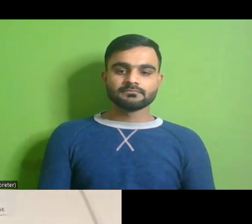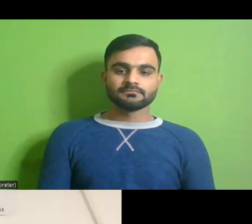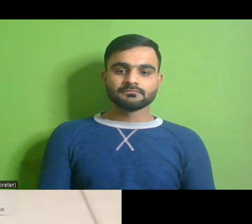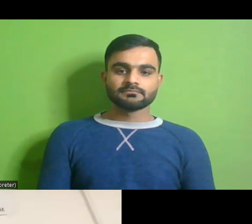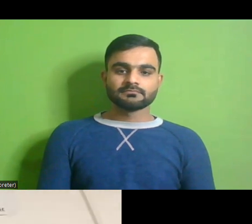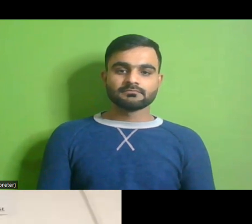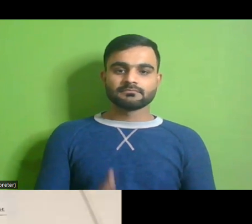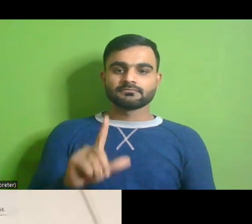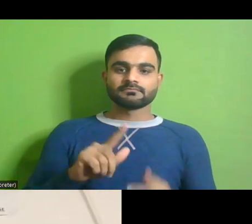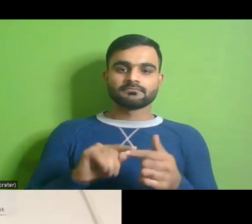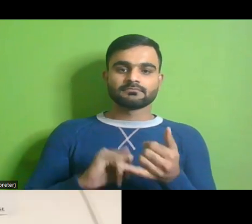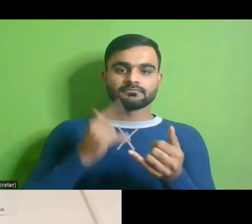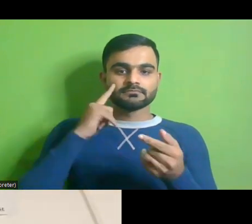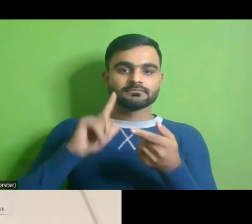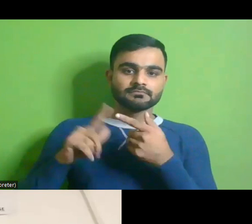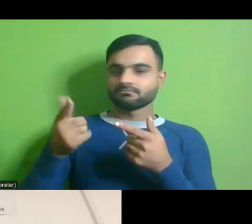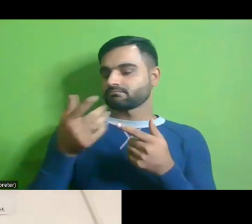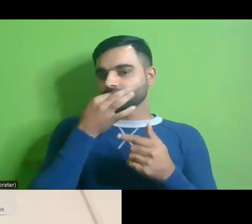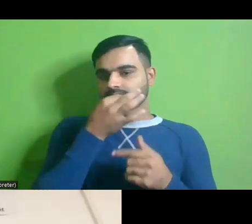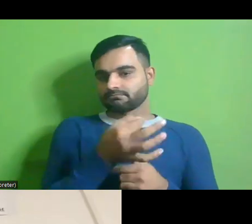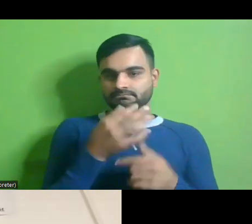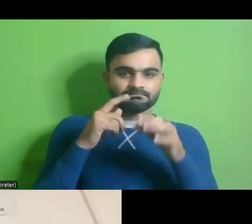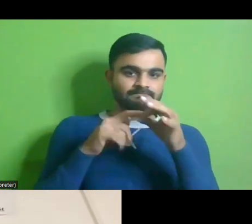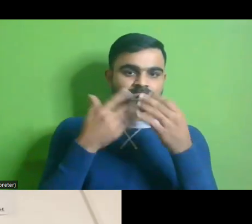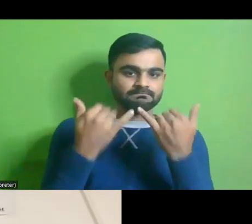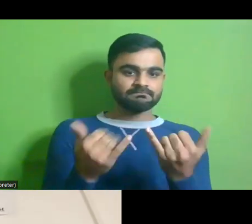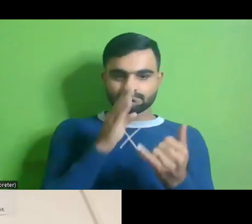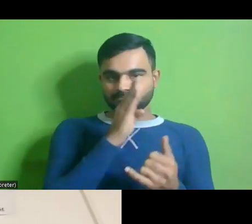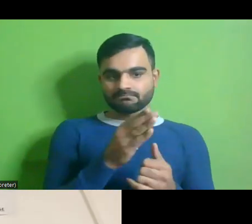Yeah, honestly, you can ask your question now to Alpa Shah.